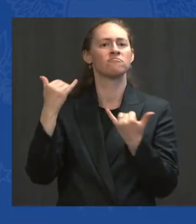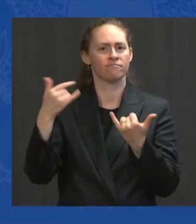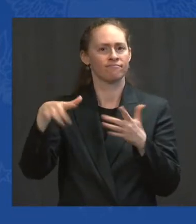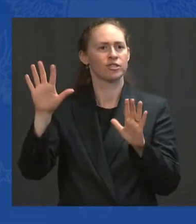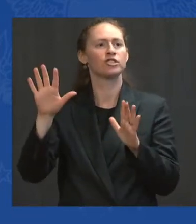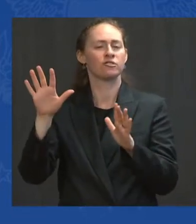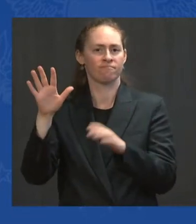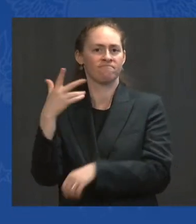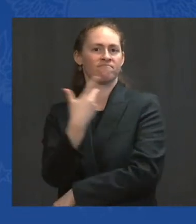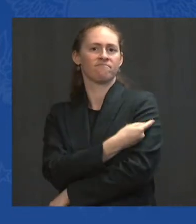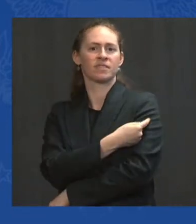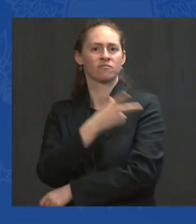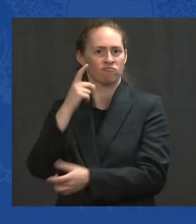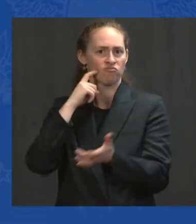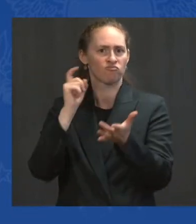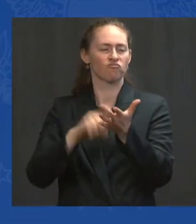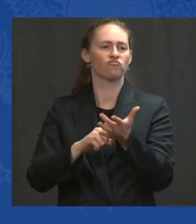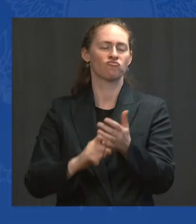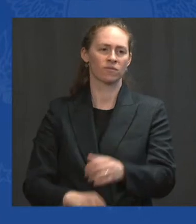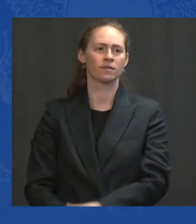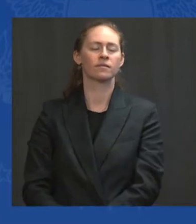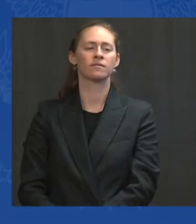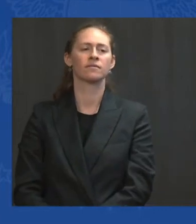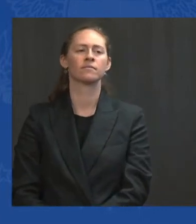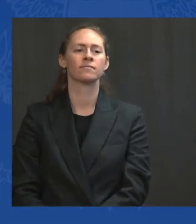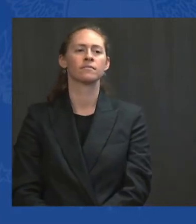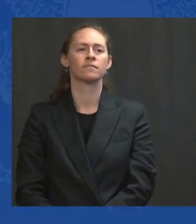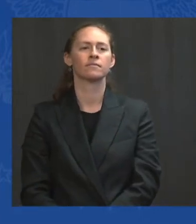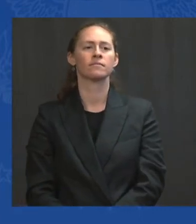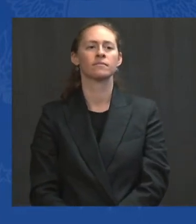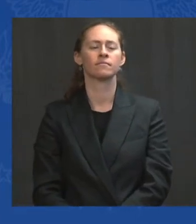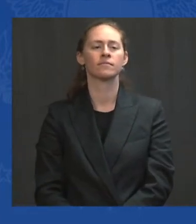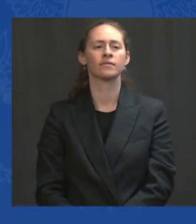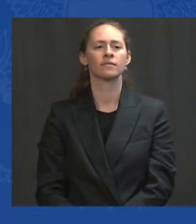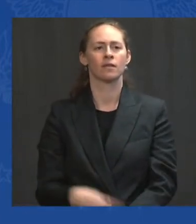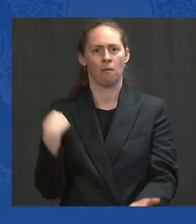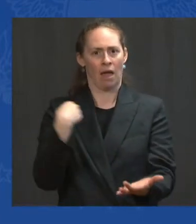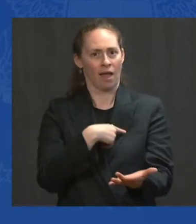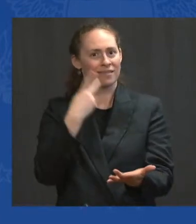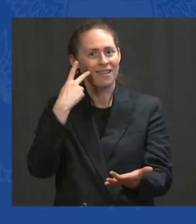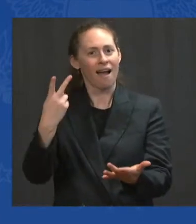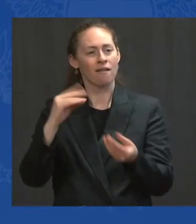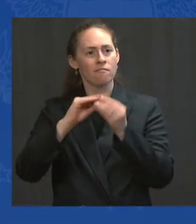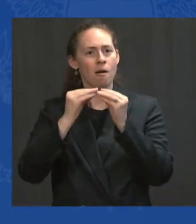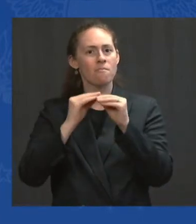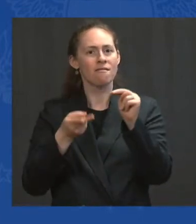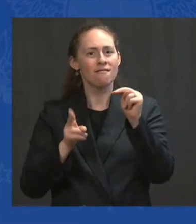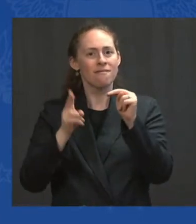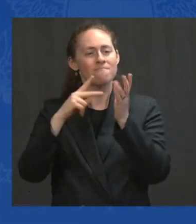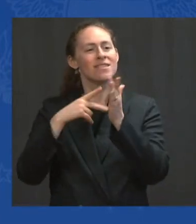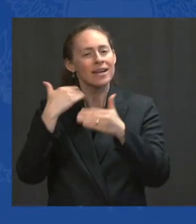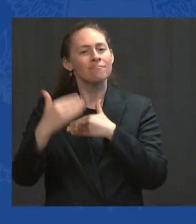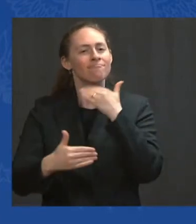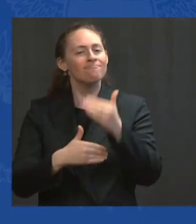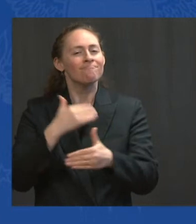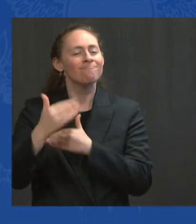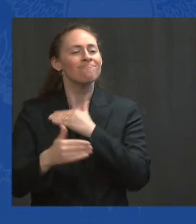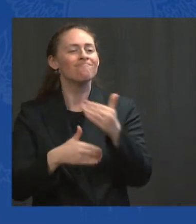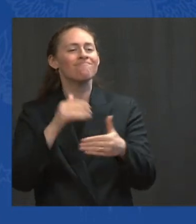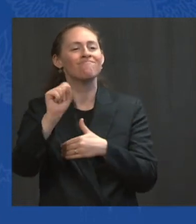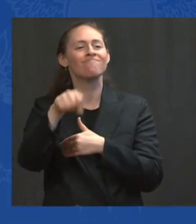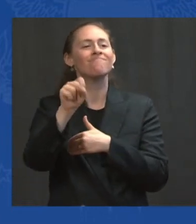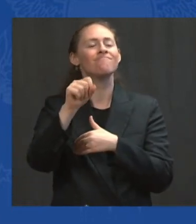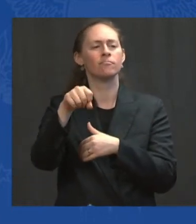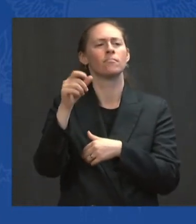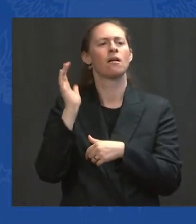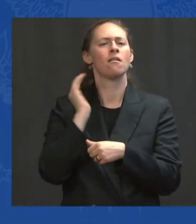shot. So we do see progress, and particularly so when we look at the federal vaccination channels, and those were set up in